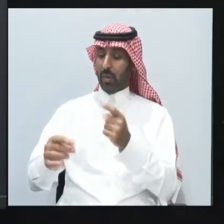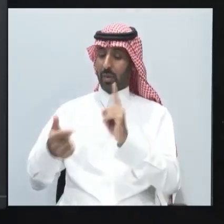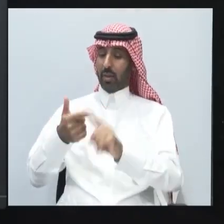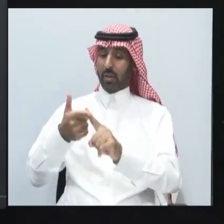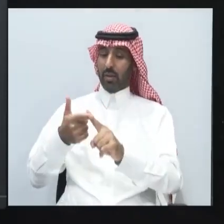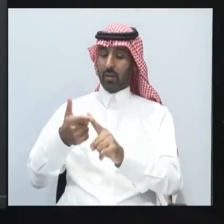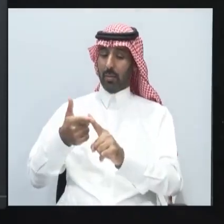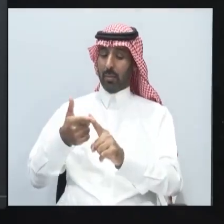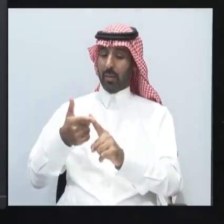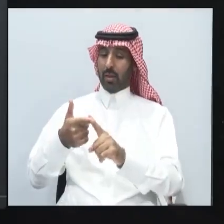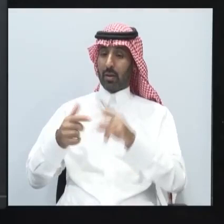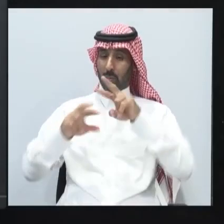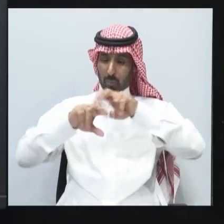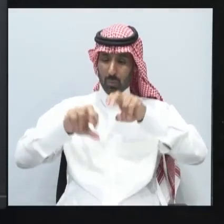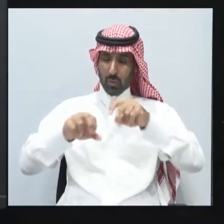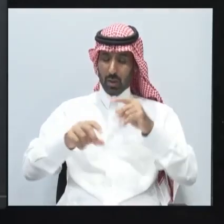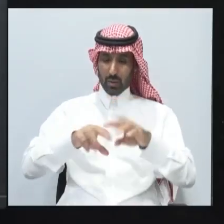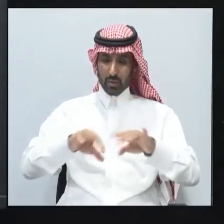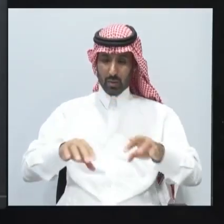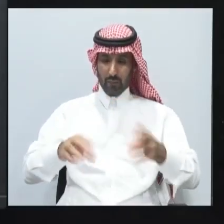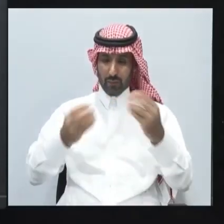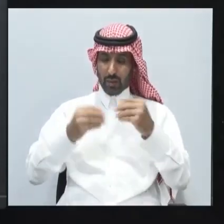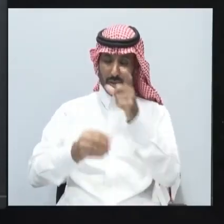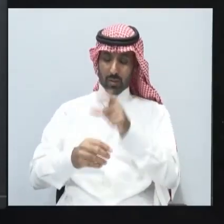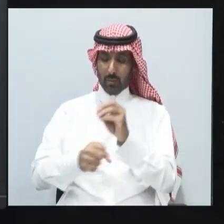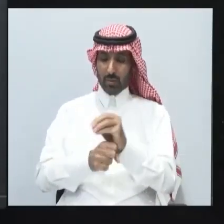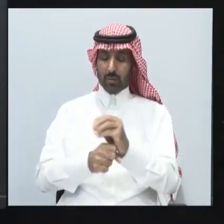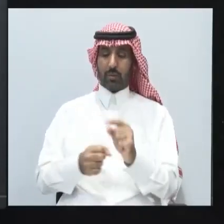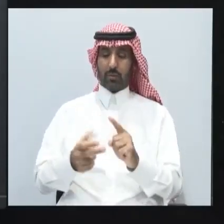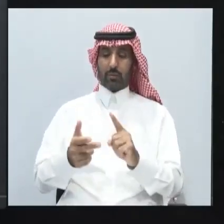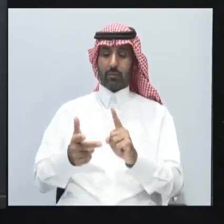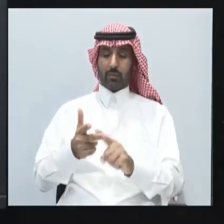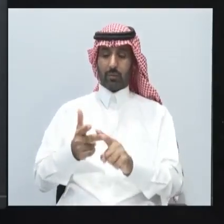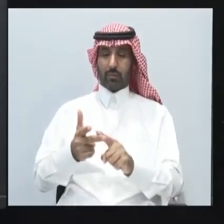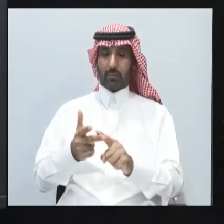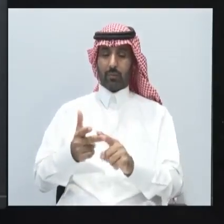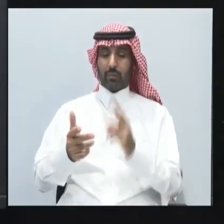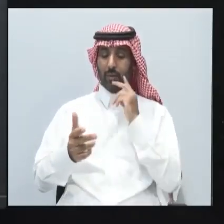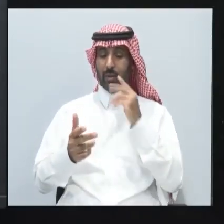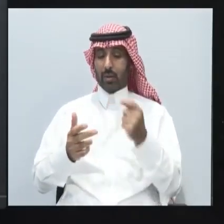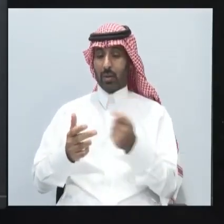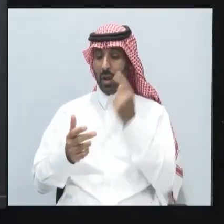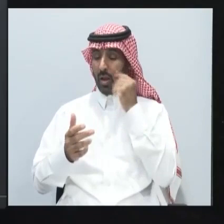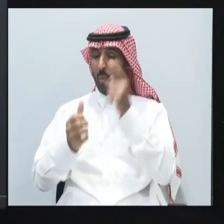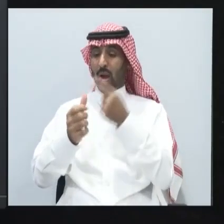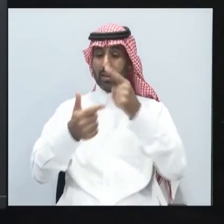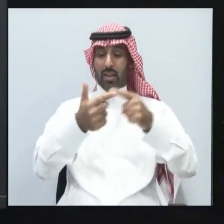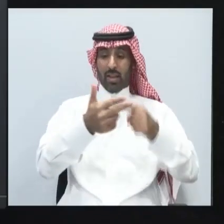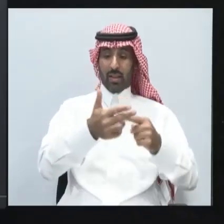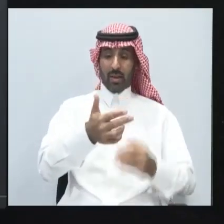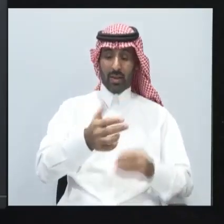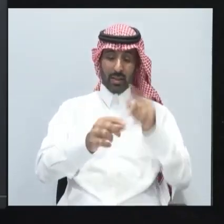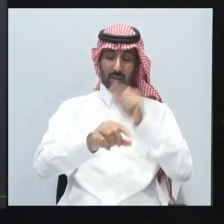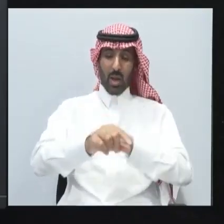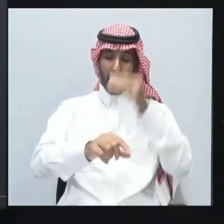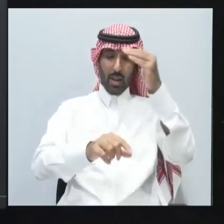to search for your information that you need for this personality. After that, you are going to enumerate the events and put them in the timeline